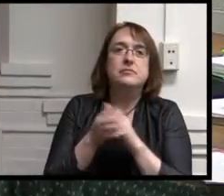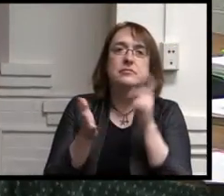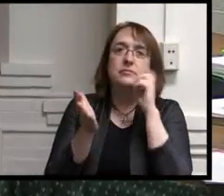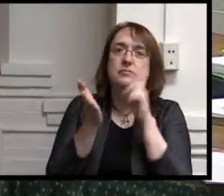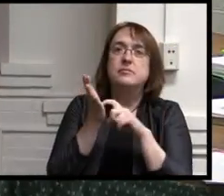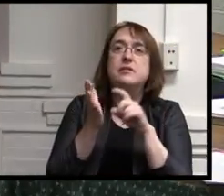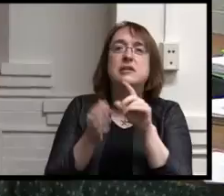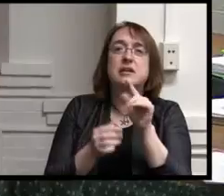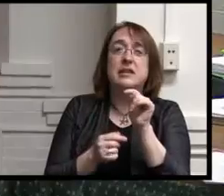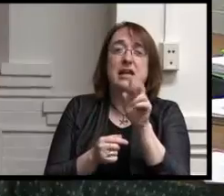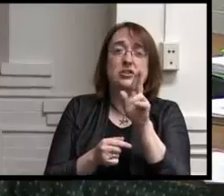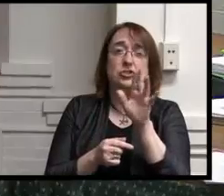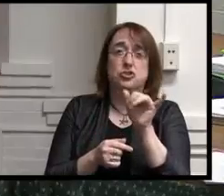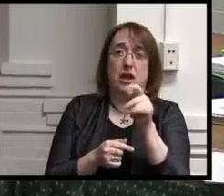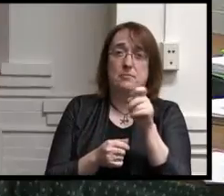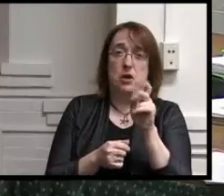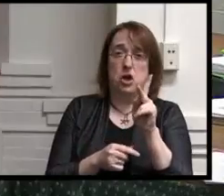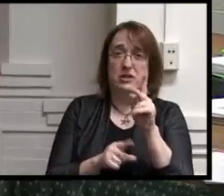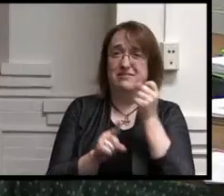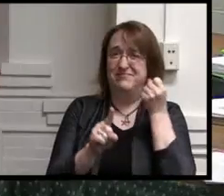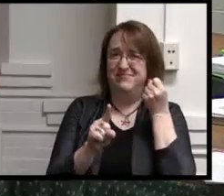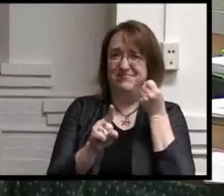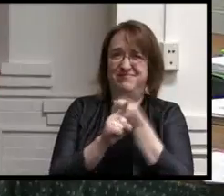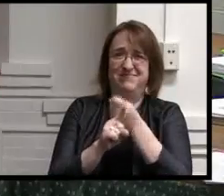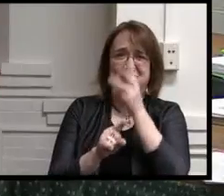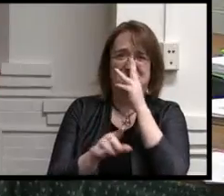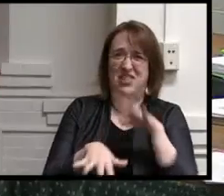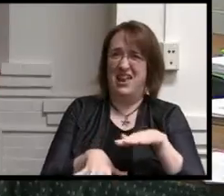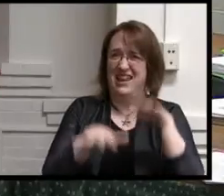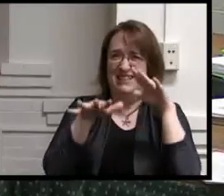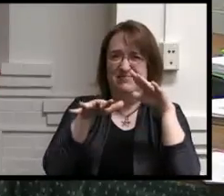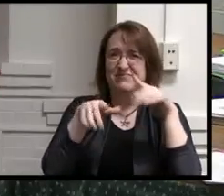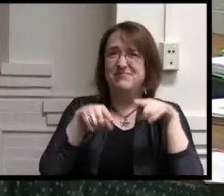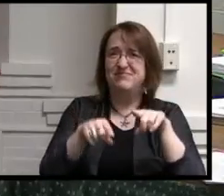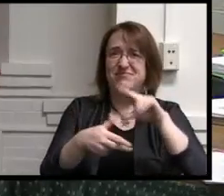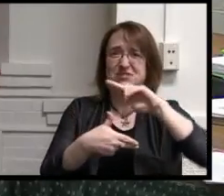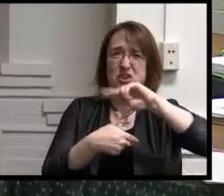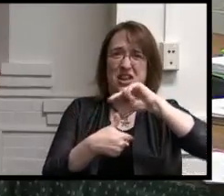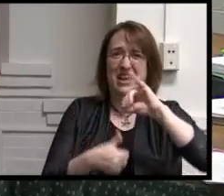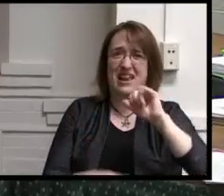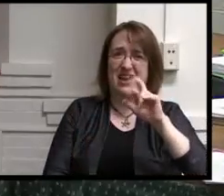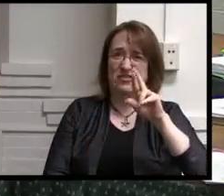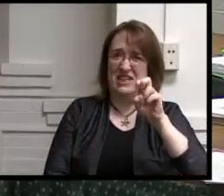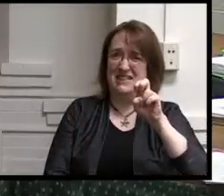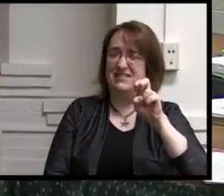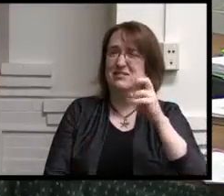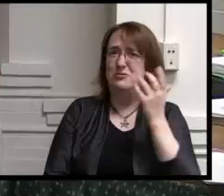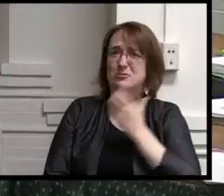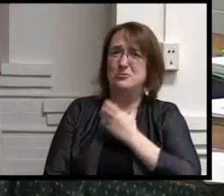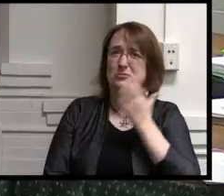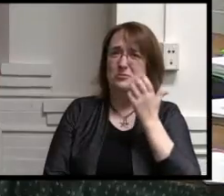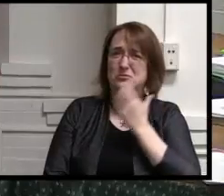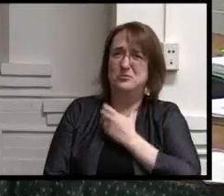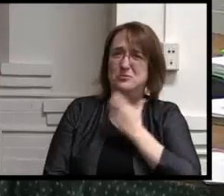Tri-Park community was hit hard as part of the flooding in Tropical Storm Irene. And